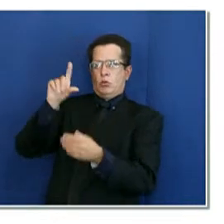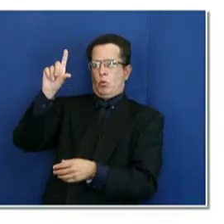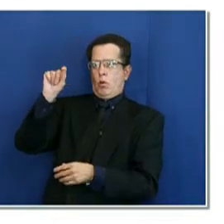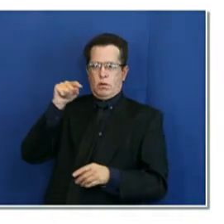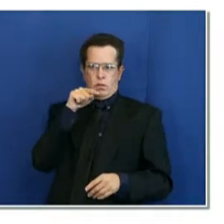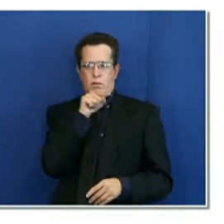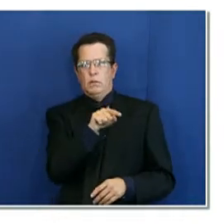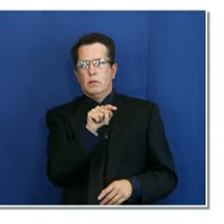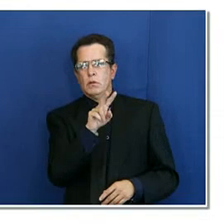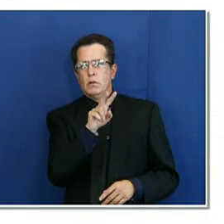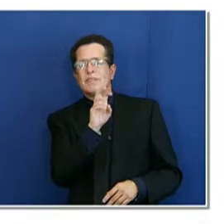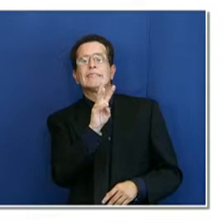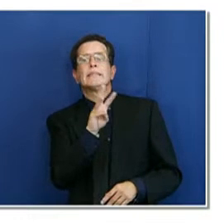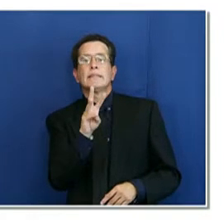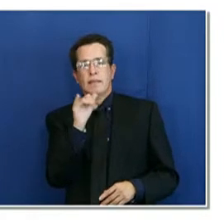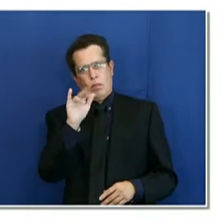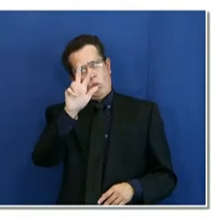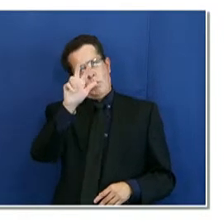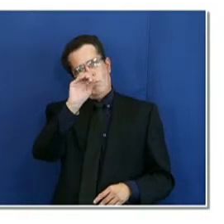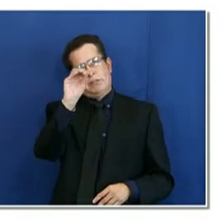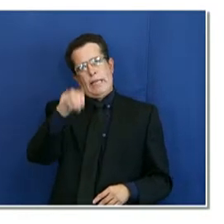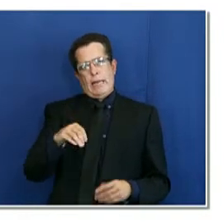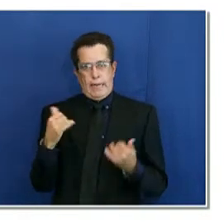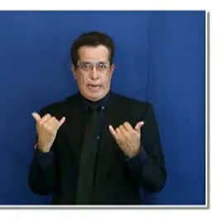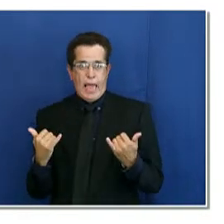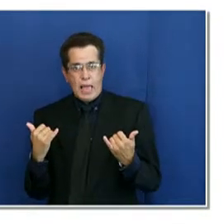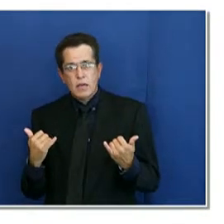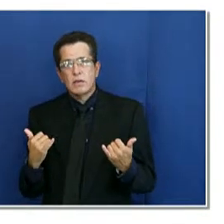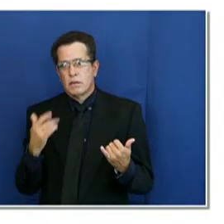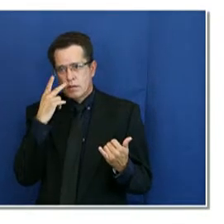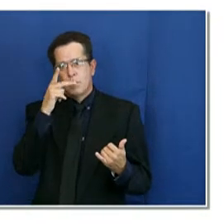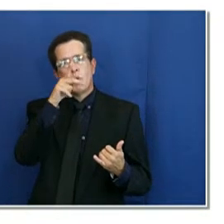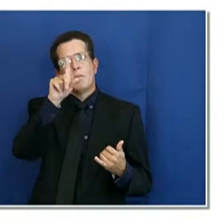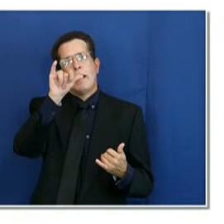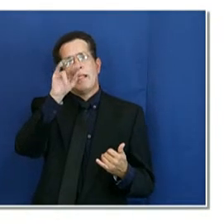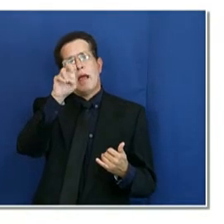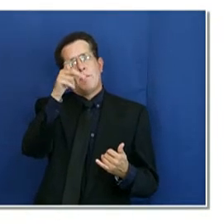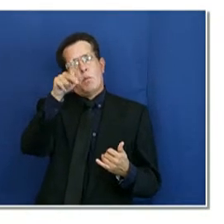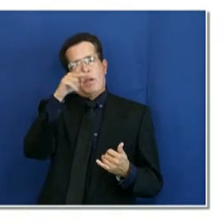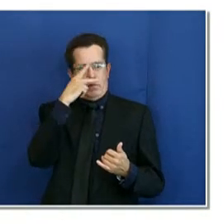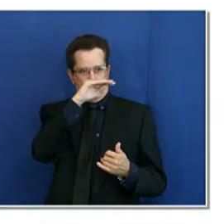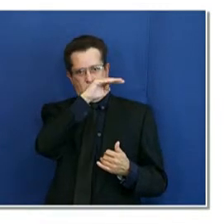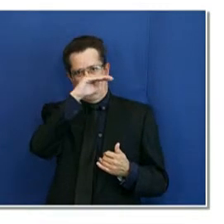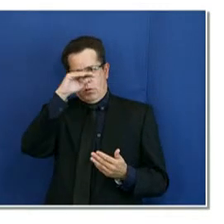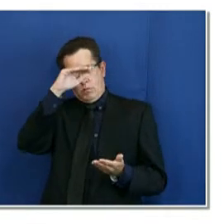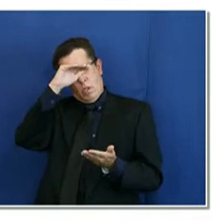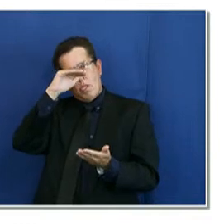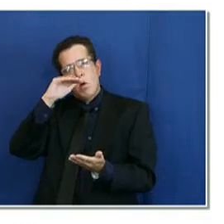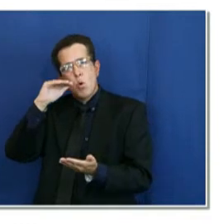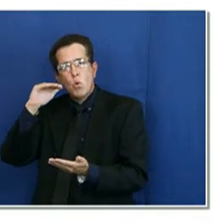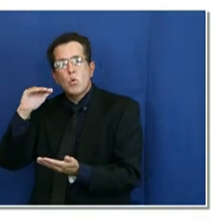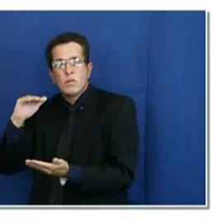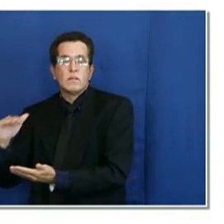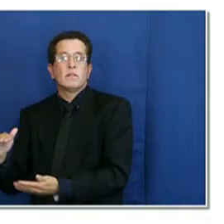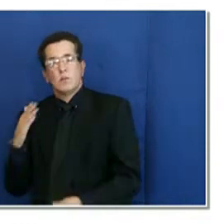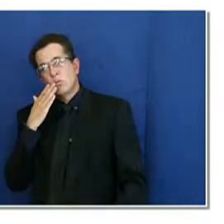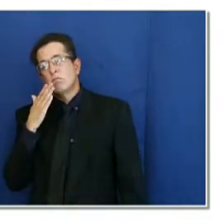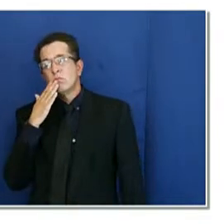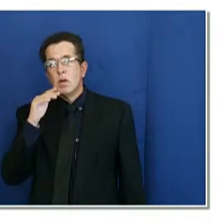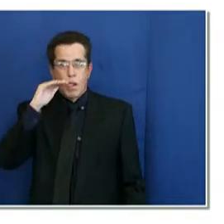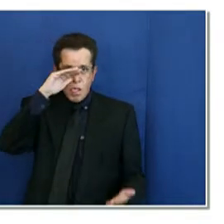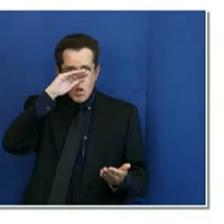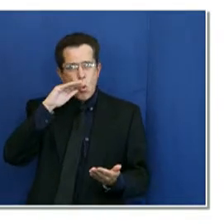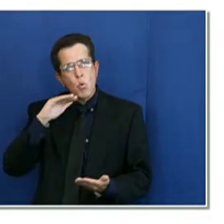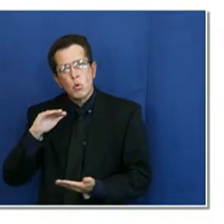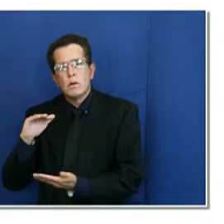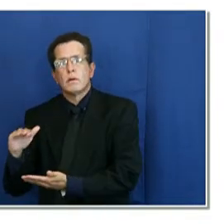daily positivity rate of 3% for today. And again, on the purple line there, you see the rolling 14-day average, which again is trending in a good direction